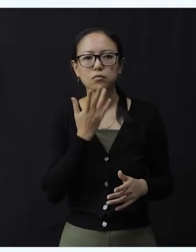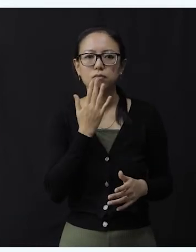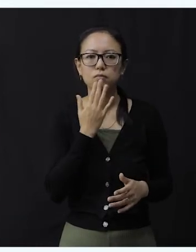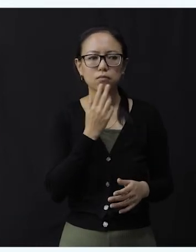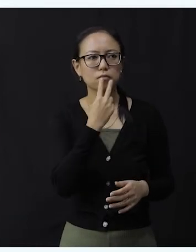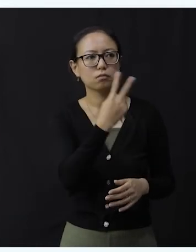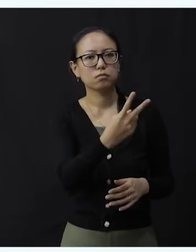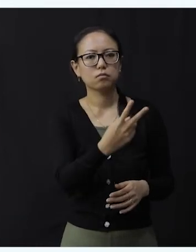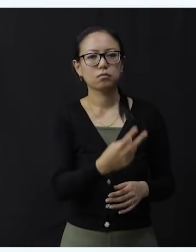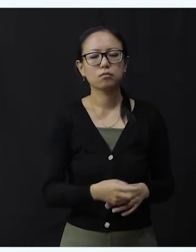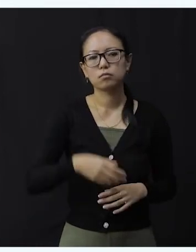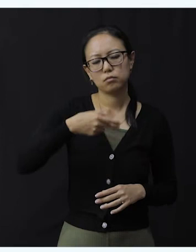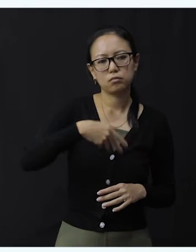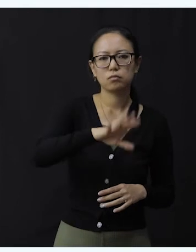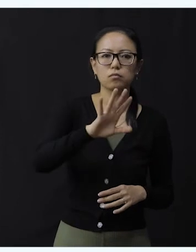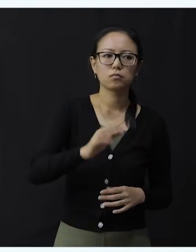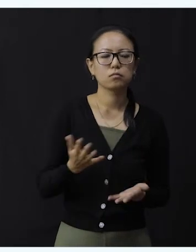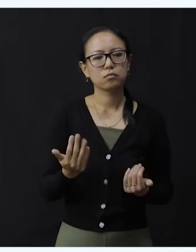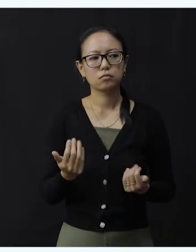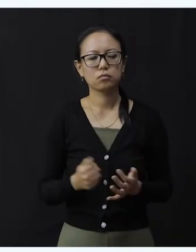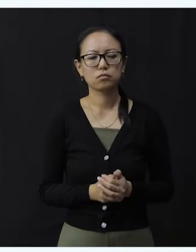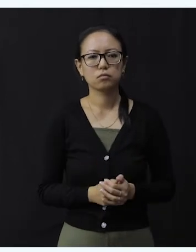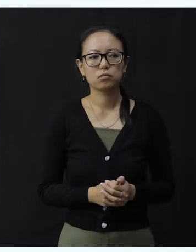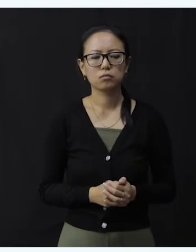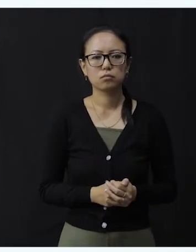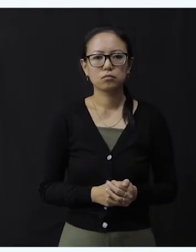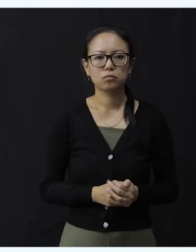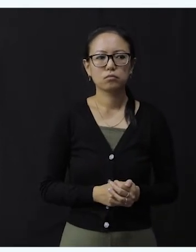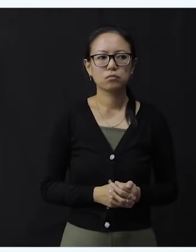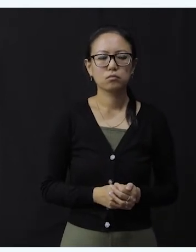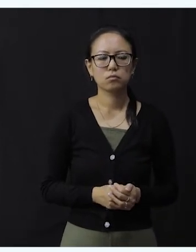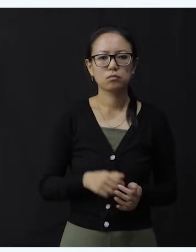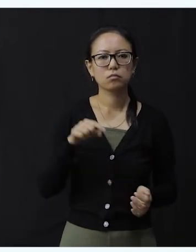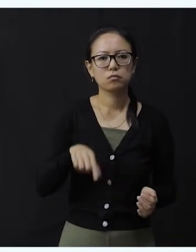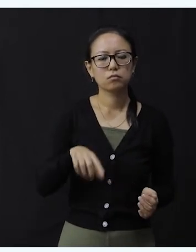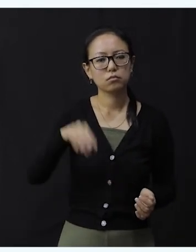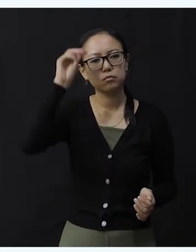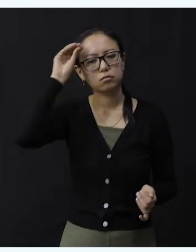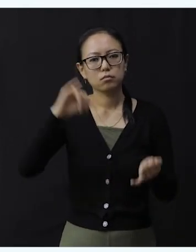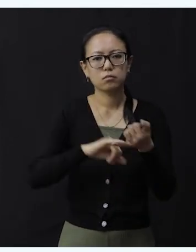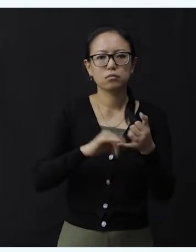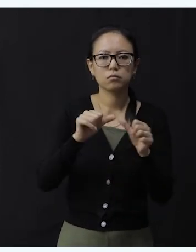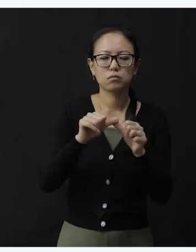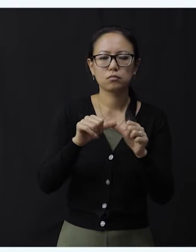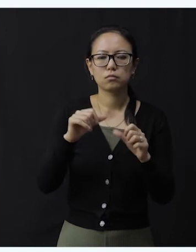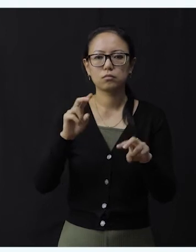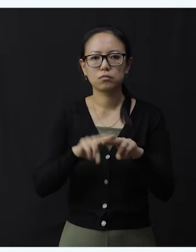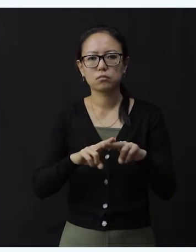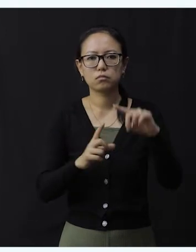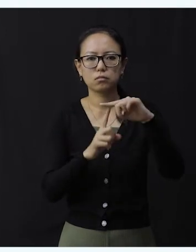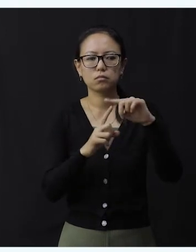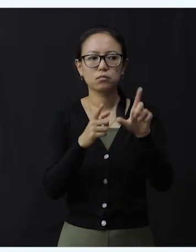on. Let us study about what are the safety rules that you should have to follow on the road. It is very